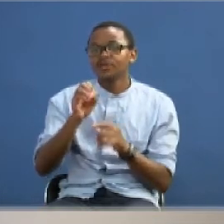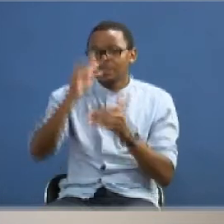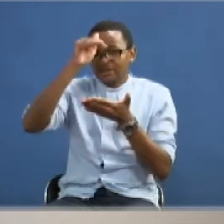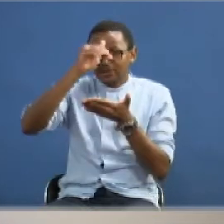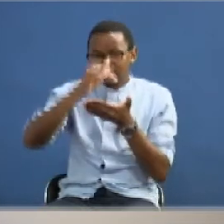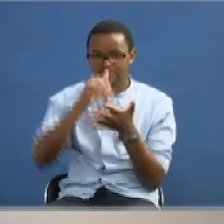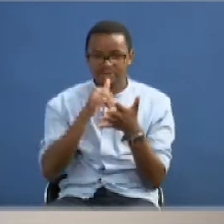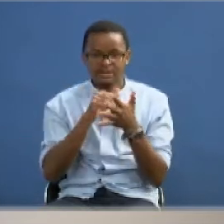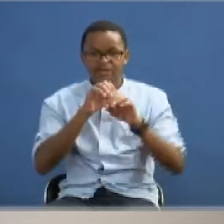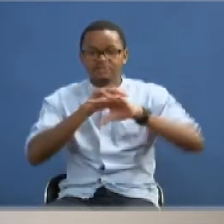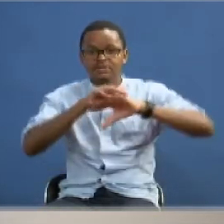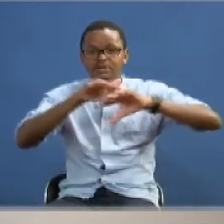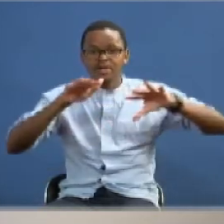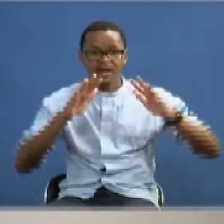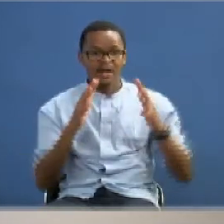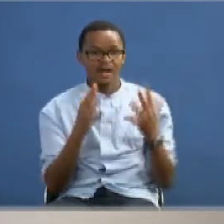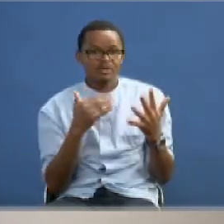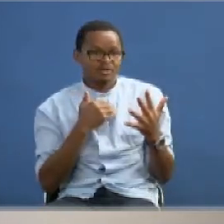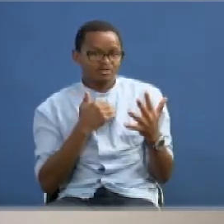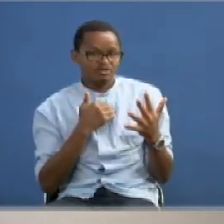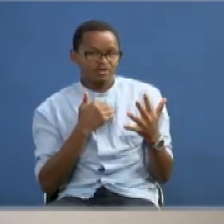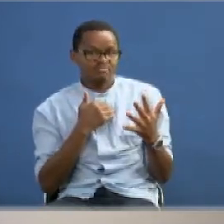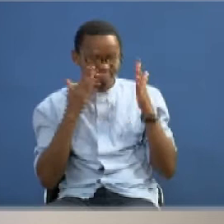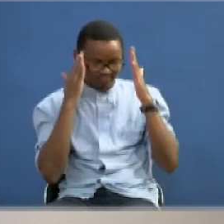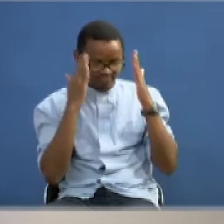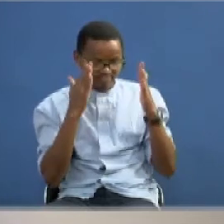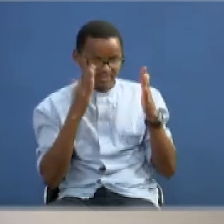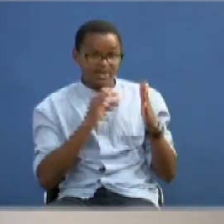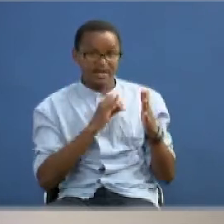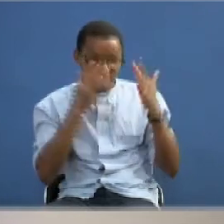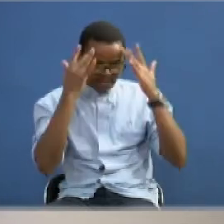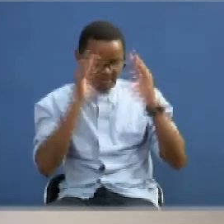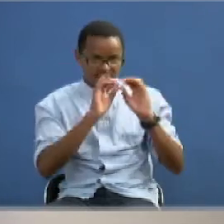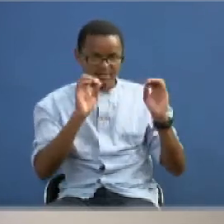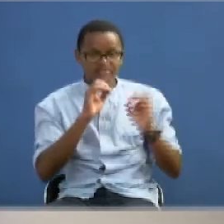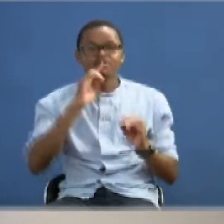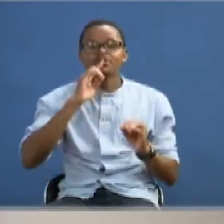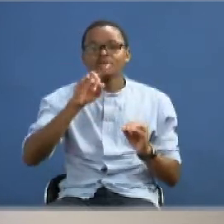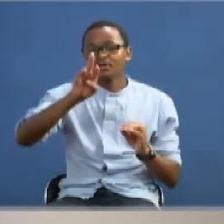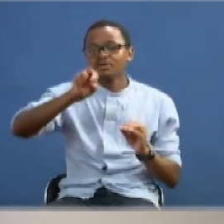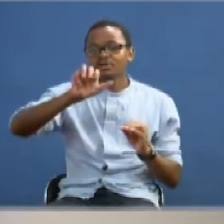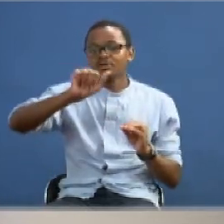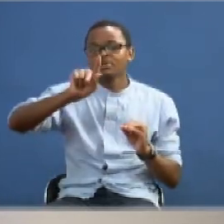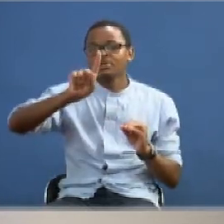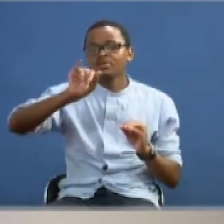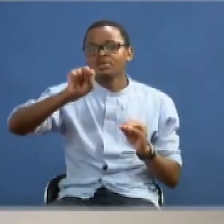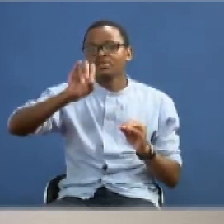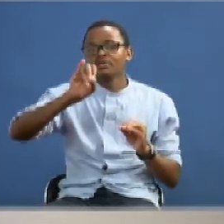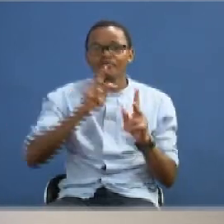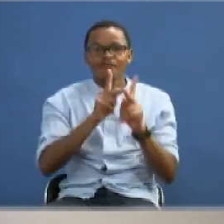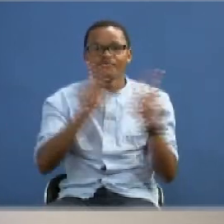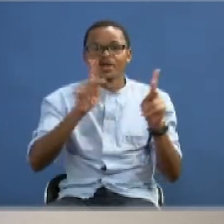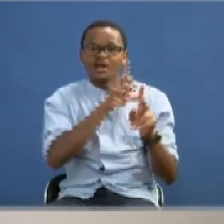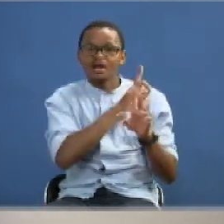mitigate its spread, and how to be on the alert. I don't want to say Makueni County is very